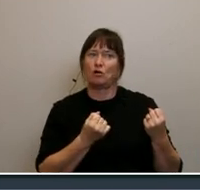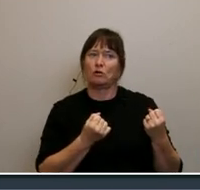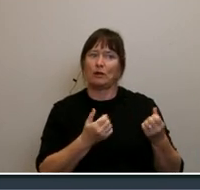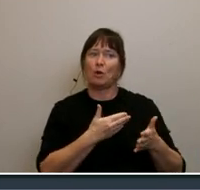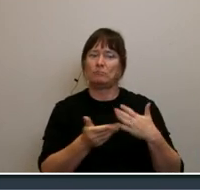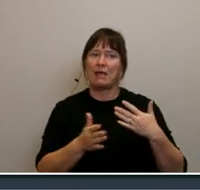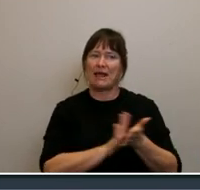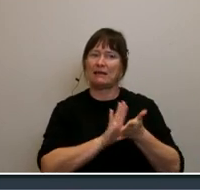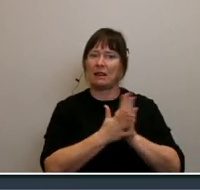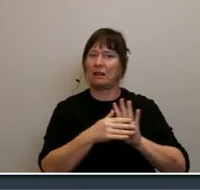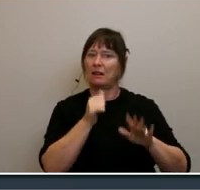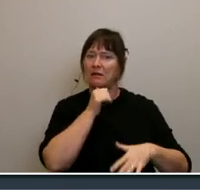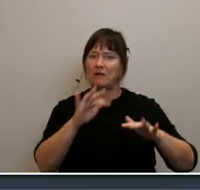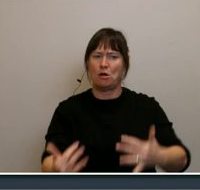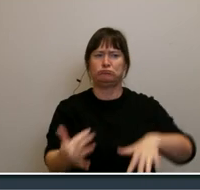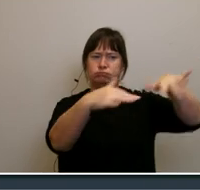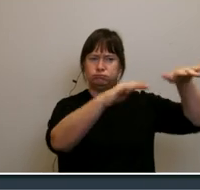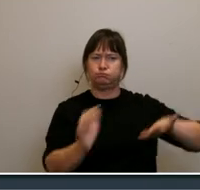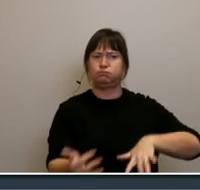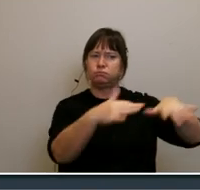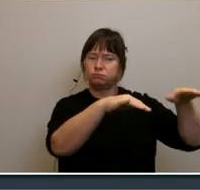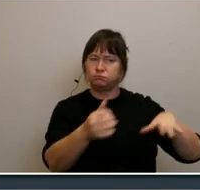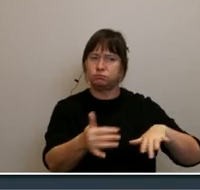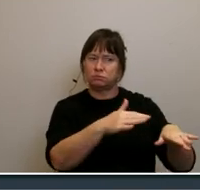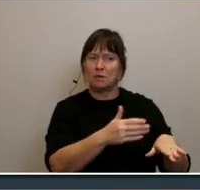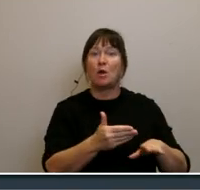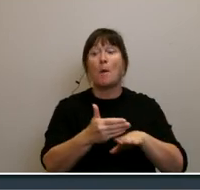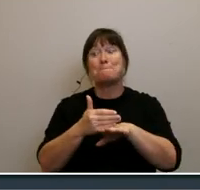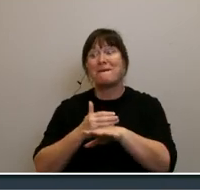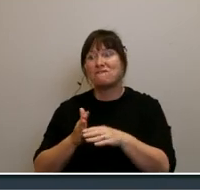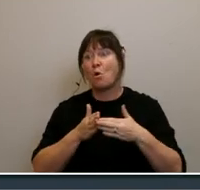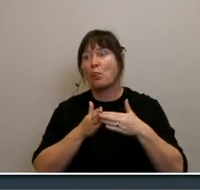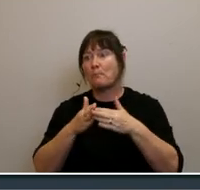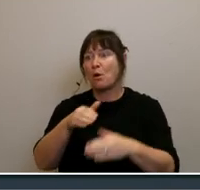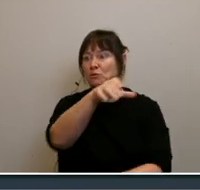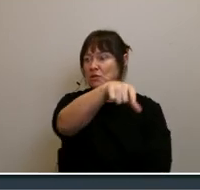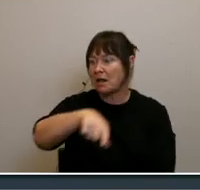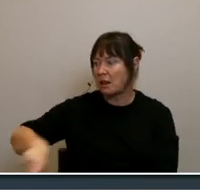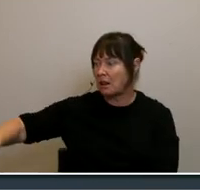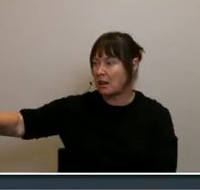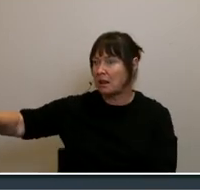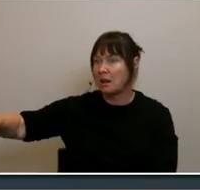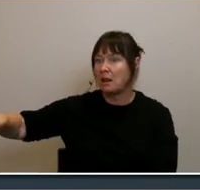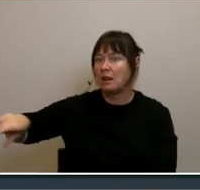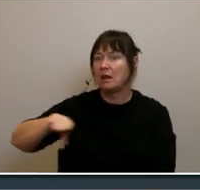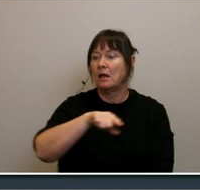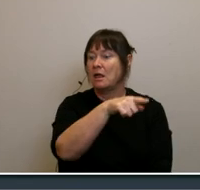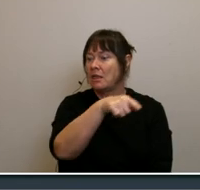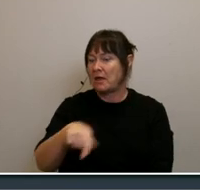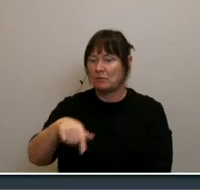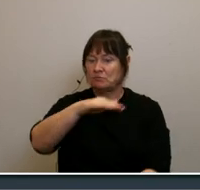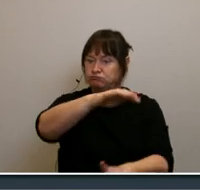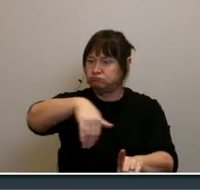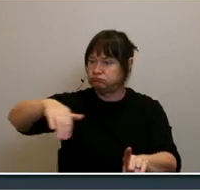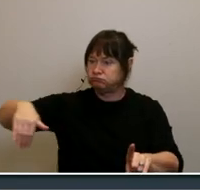high seas. And that was a time before the shipping channel. shipping channel was finished in about